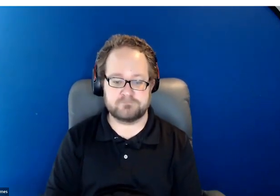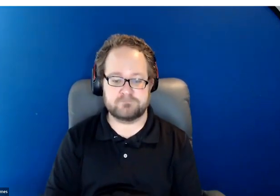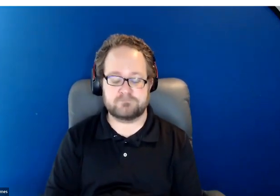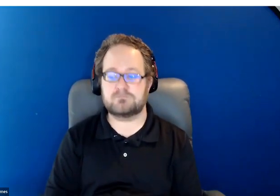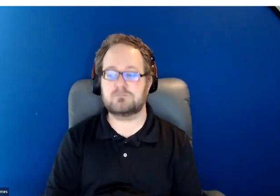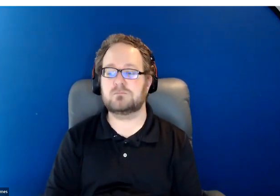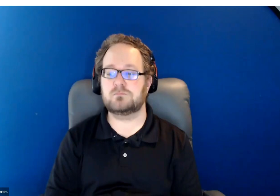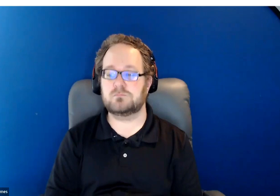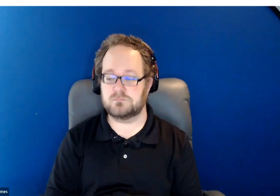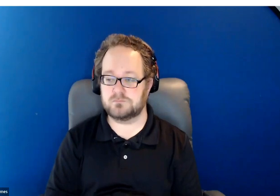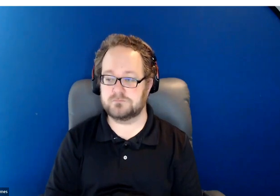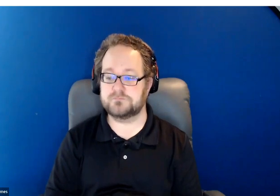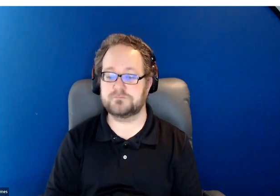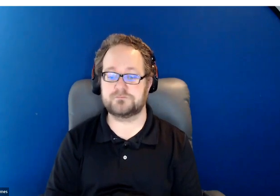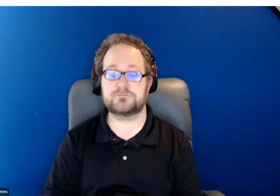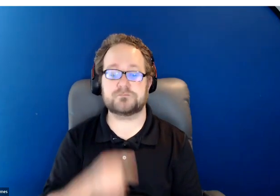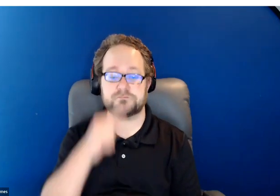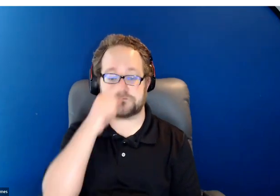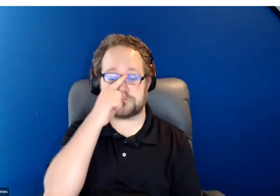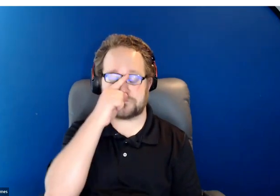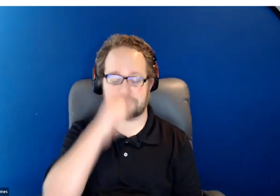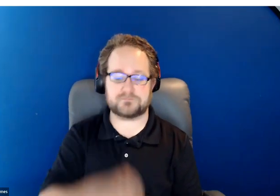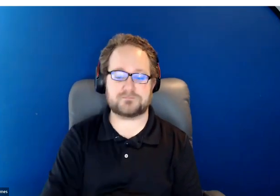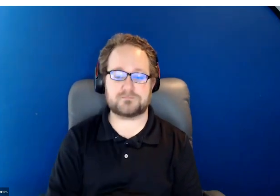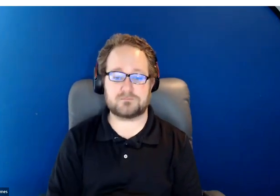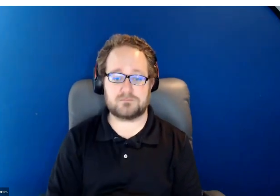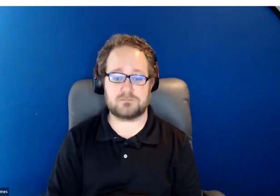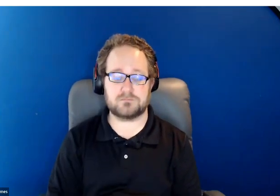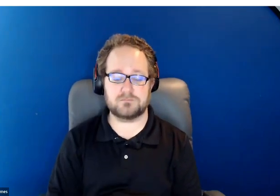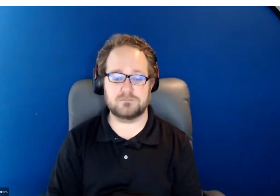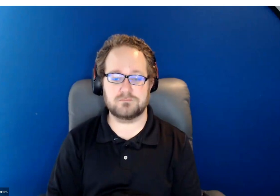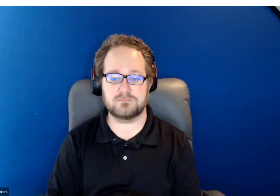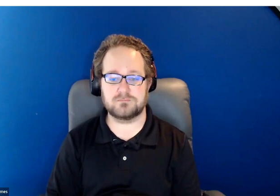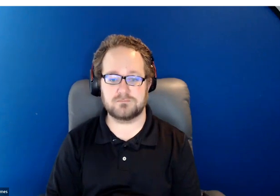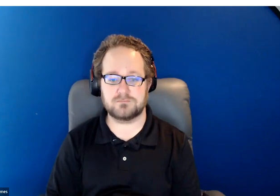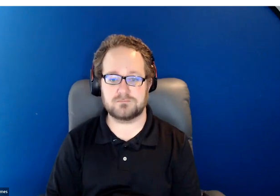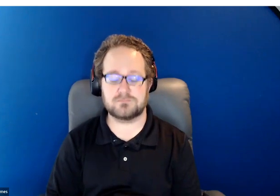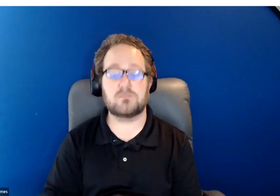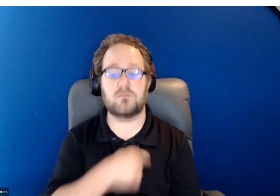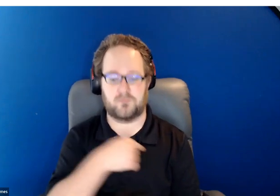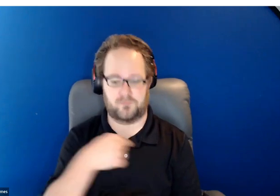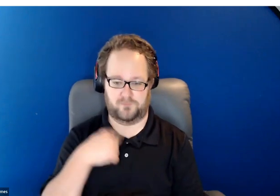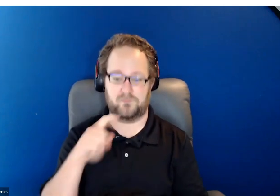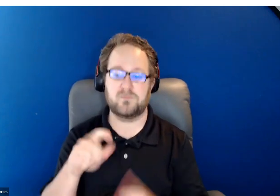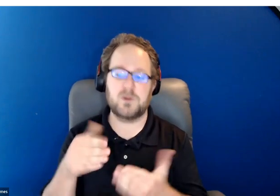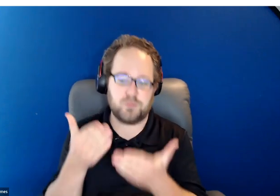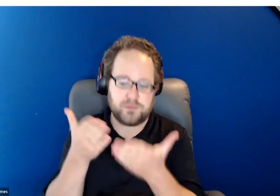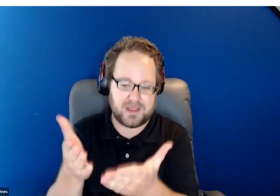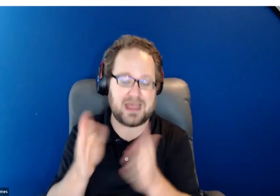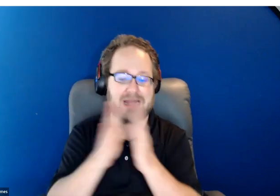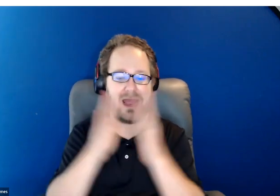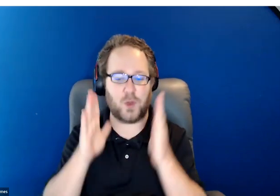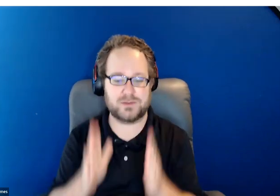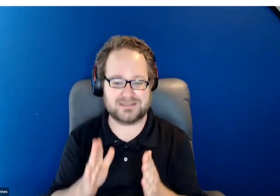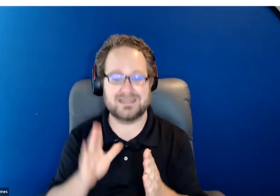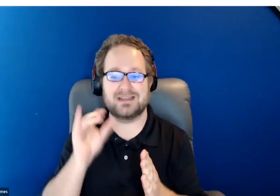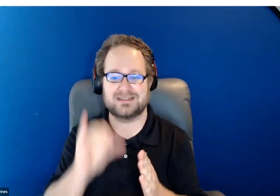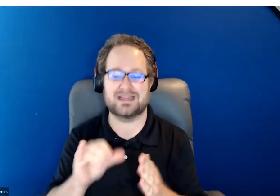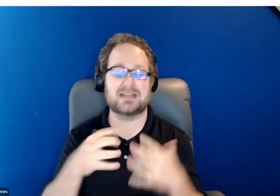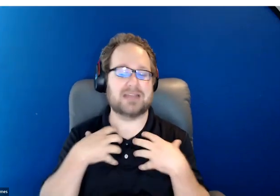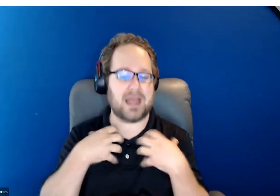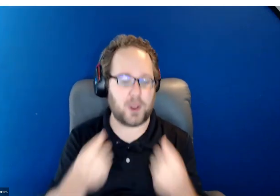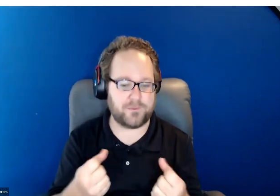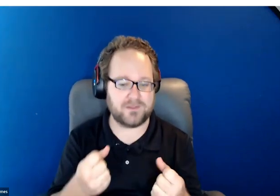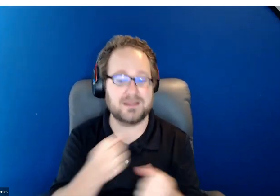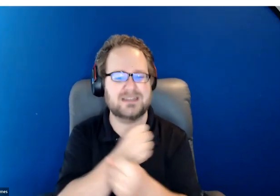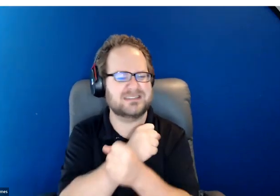adults to access and maintain accessible quality housing that is healthy, safe, and climate resilient.